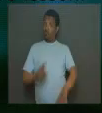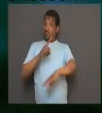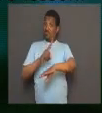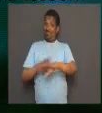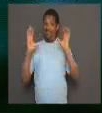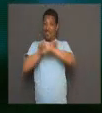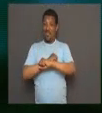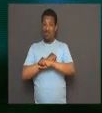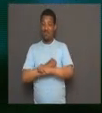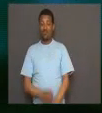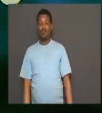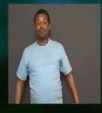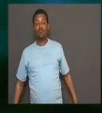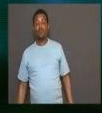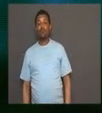Time's up.